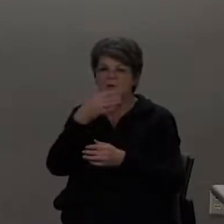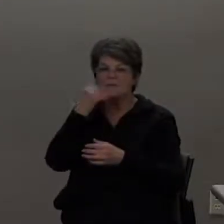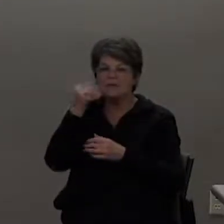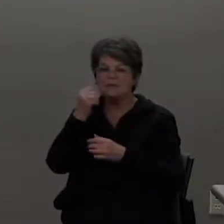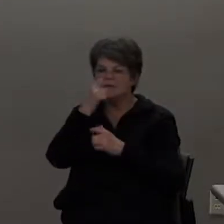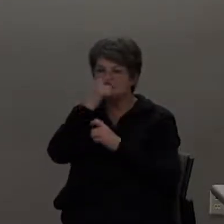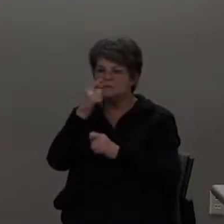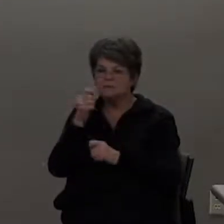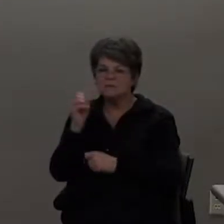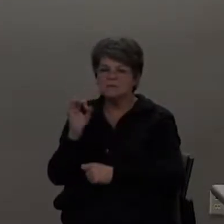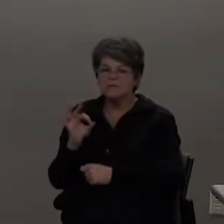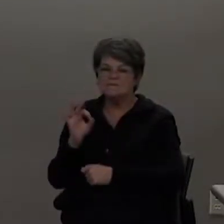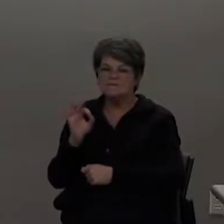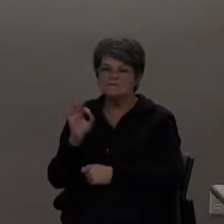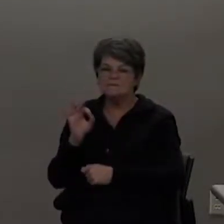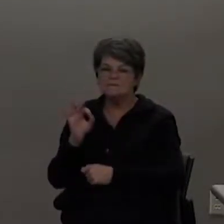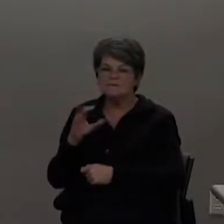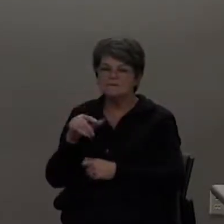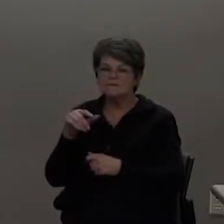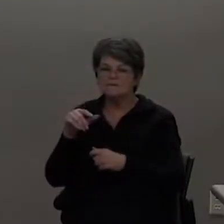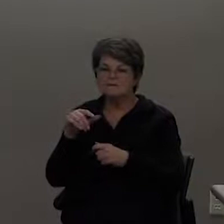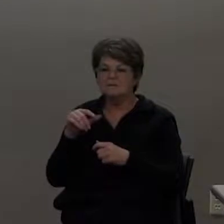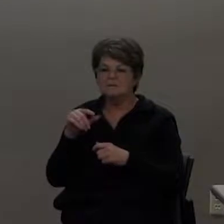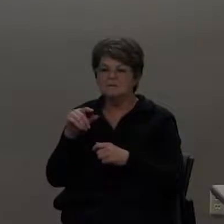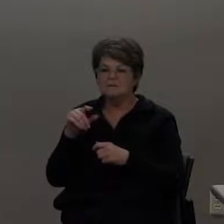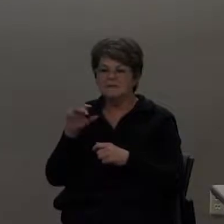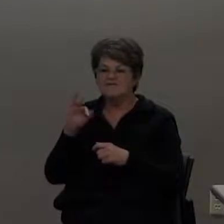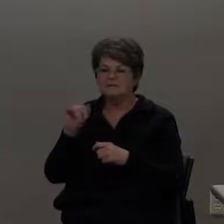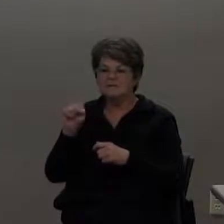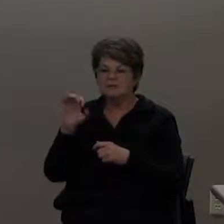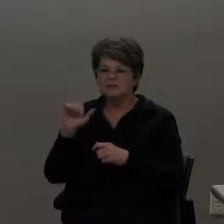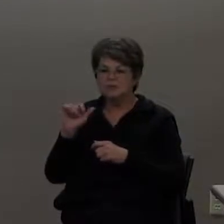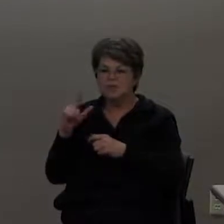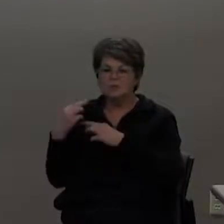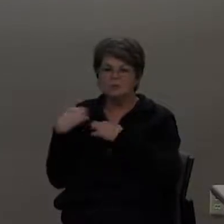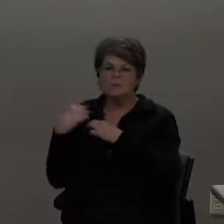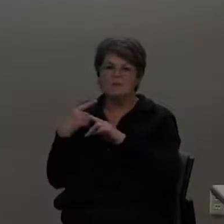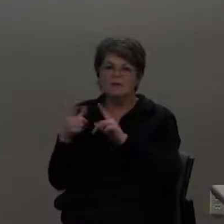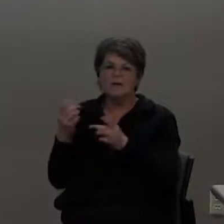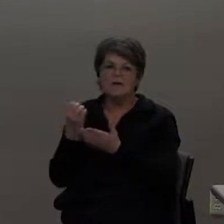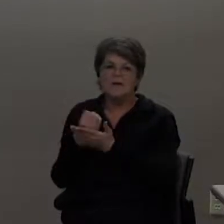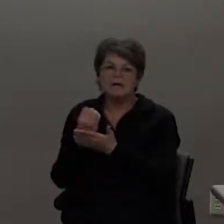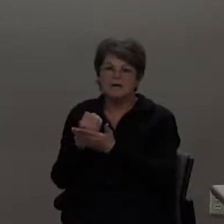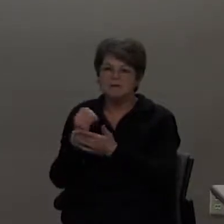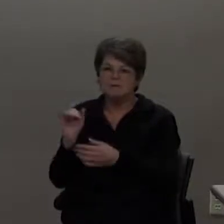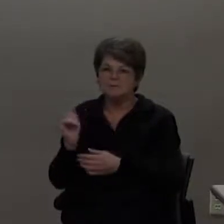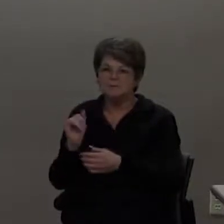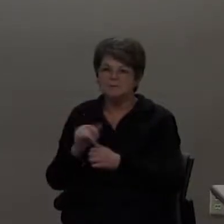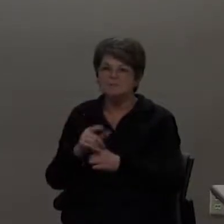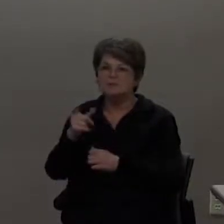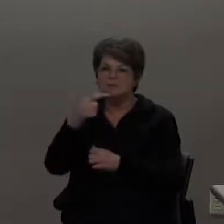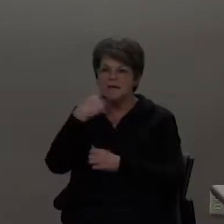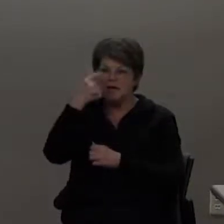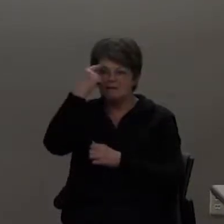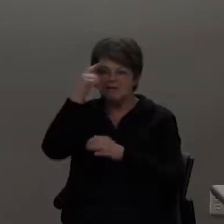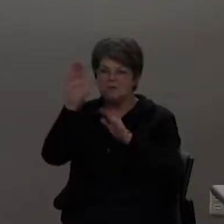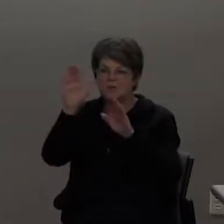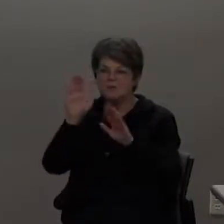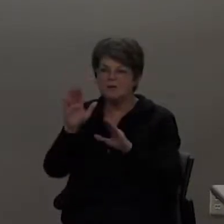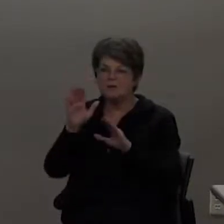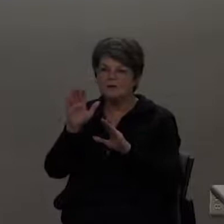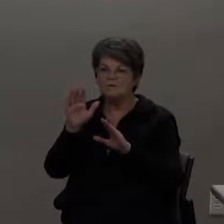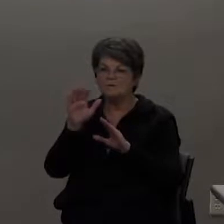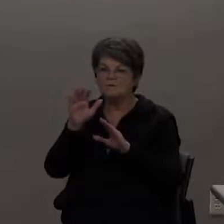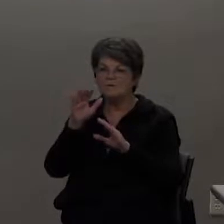interest of the fiscal responsibility of this community, but the economic. I think it's wonderful information.